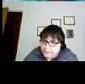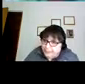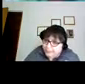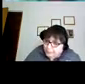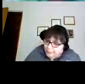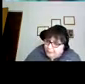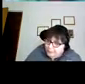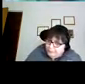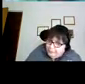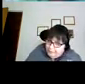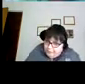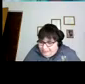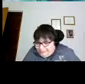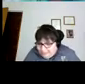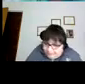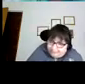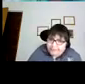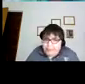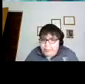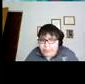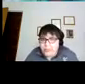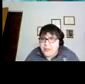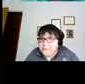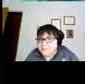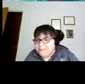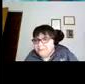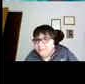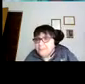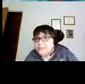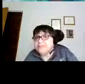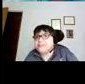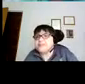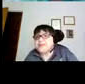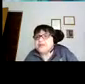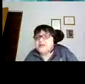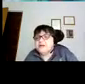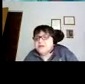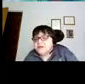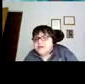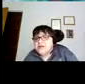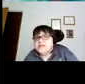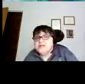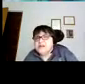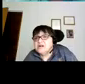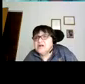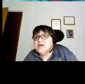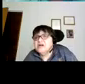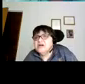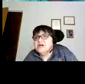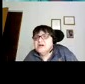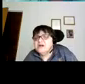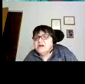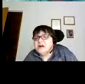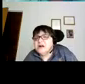different ways in which God takes on the human experience, not just